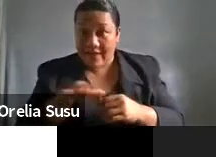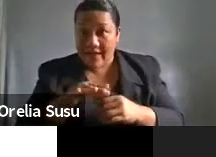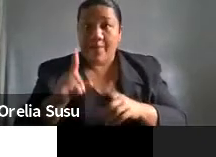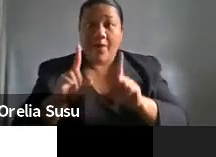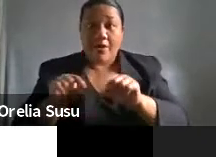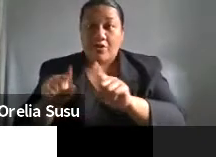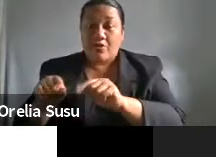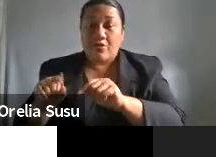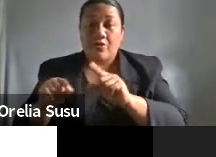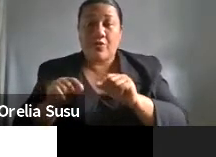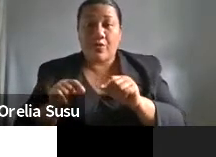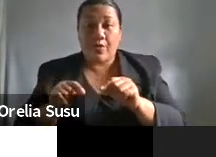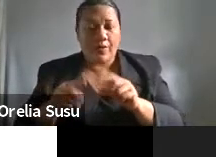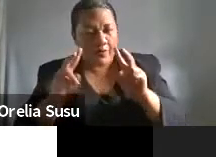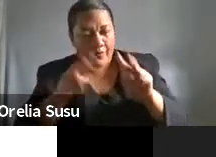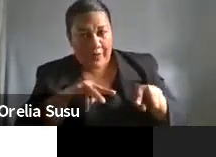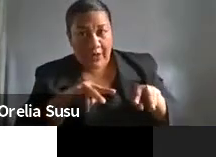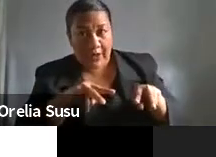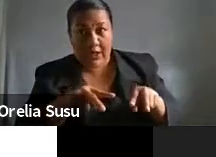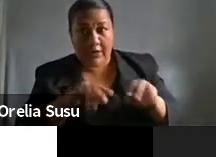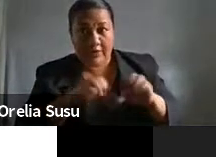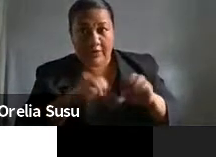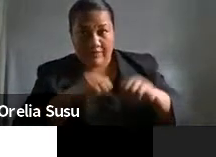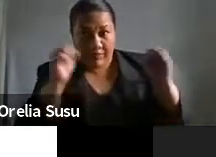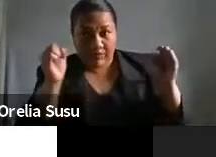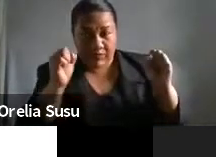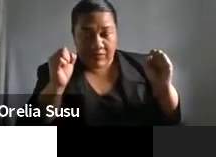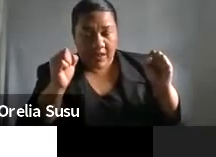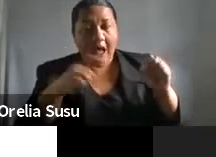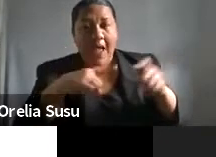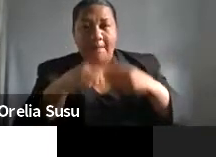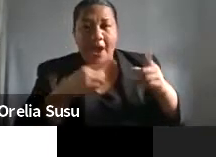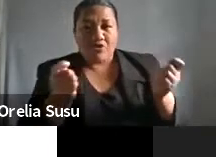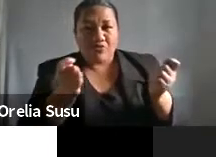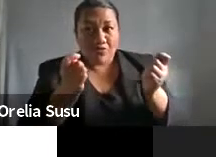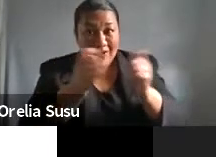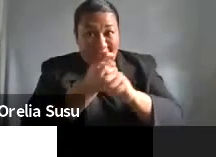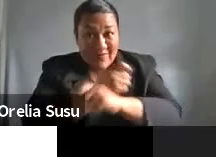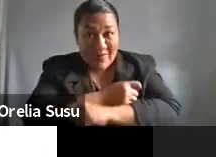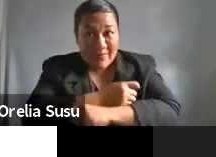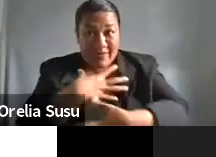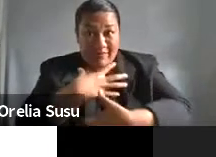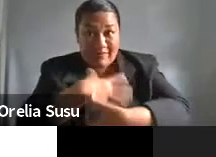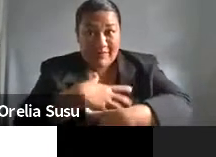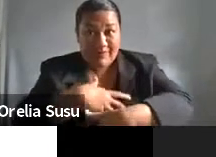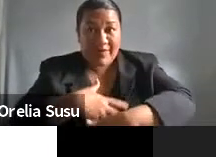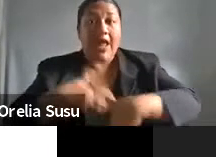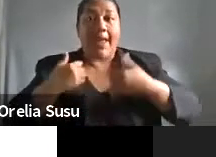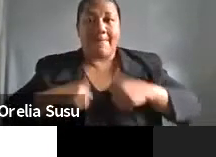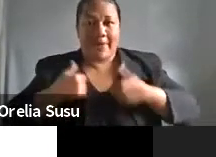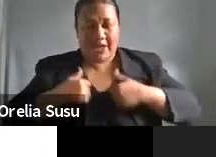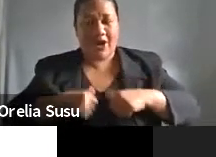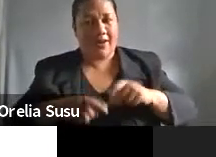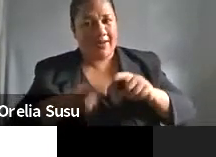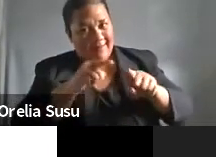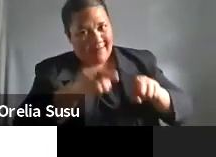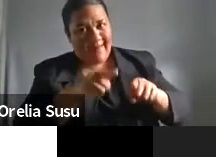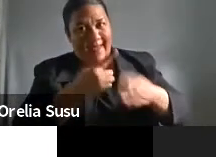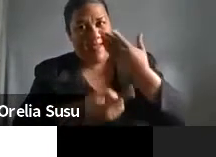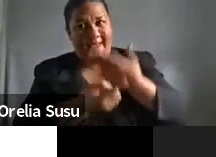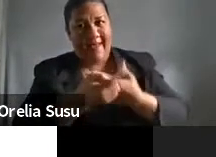into something that is about transforming what we're doing around to really a practical thing and farmer Rama